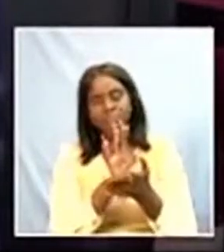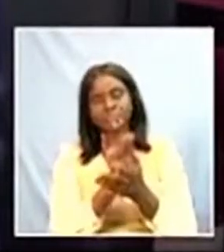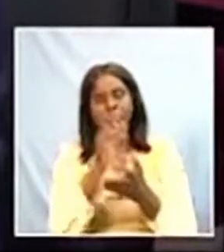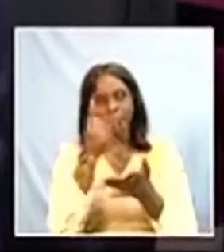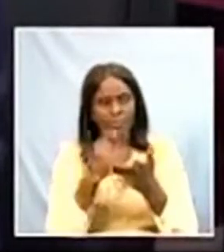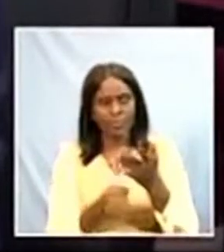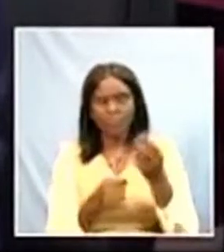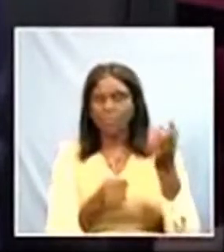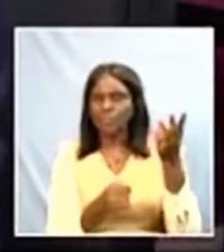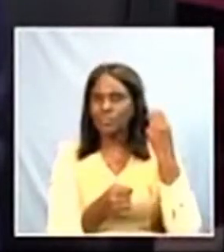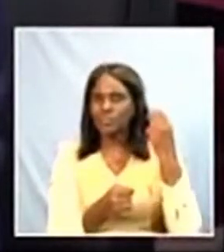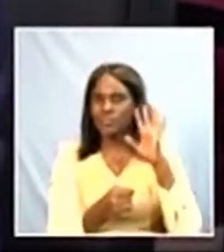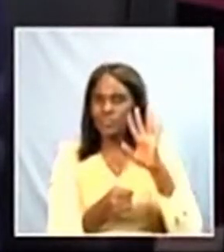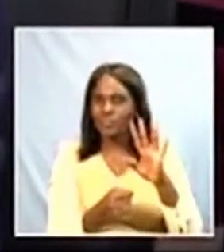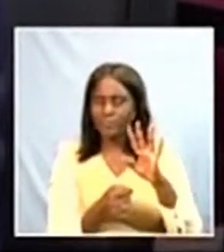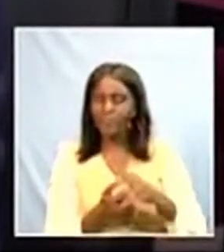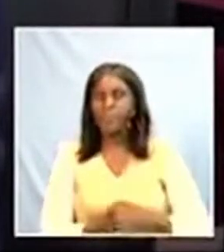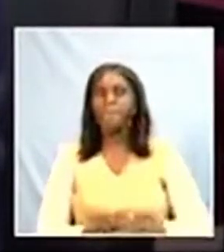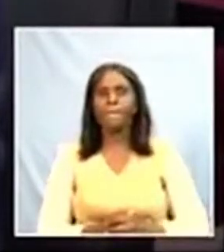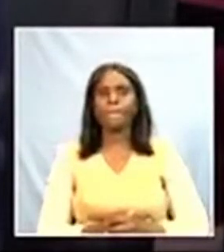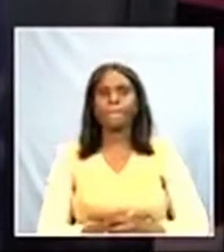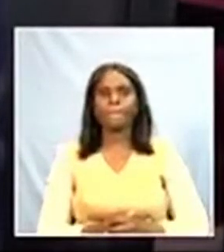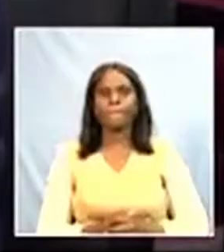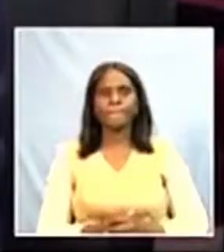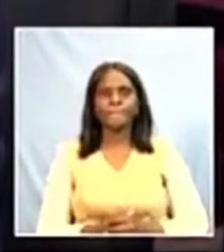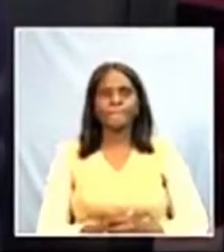What was the